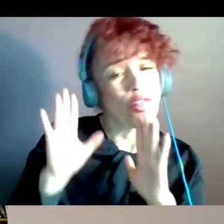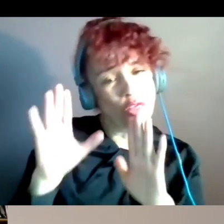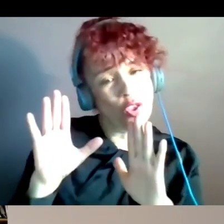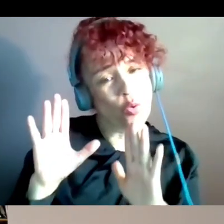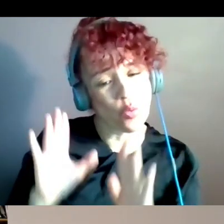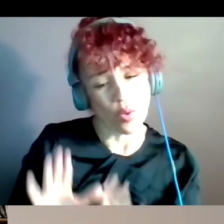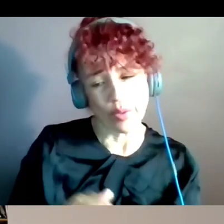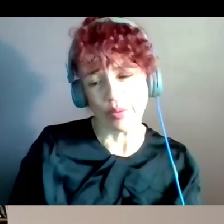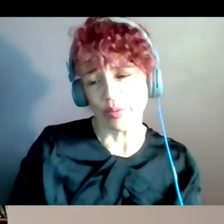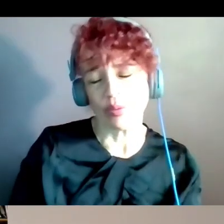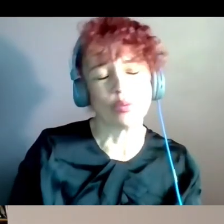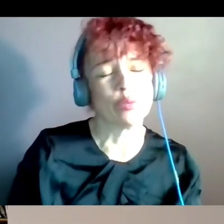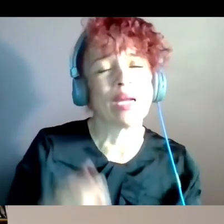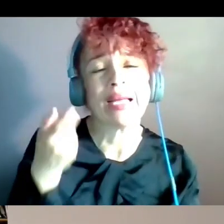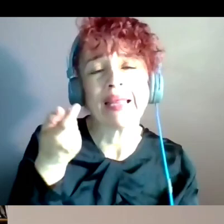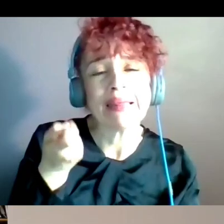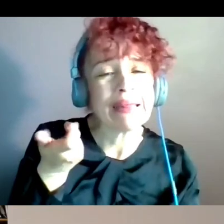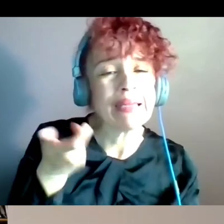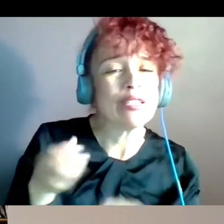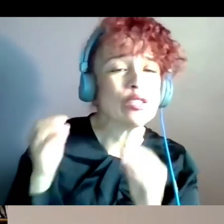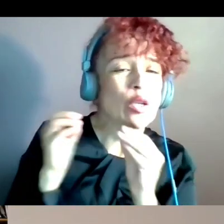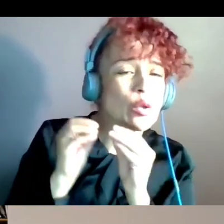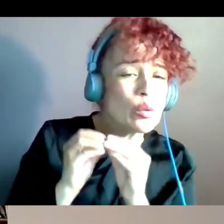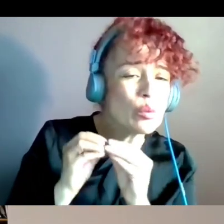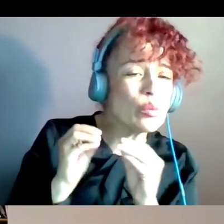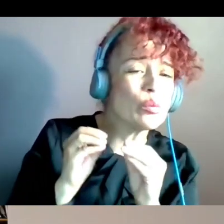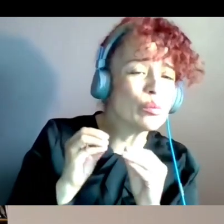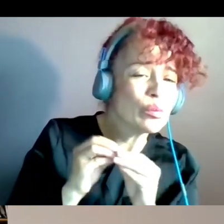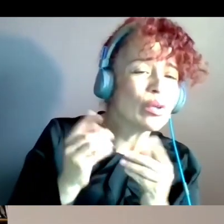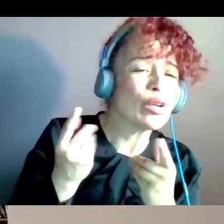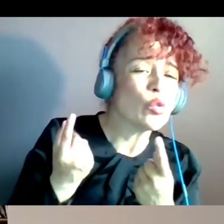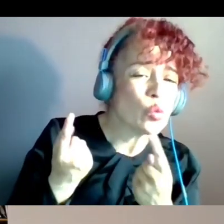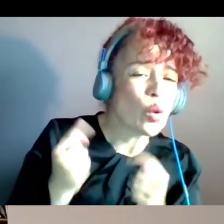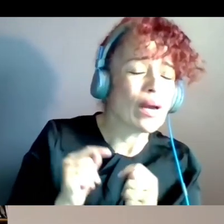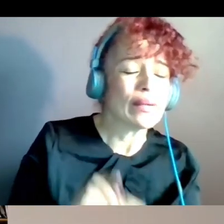eat. And it's a little bit more coarse to carve. I've tried it, I didn't like it.